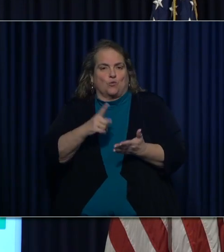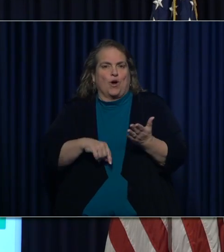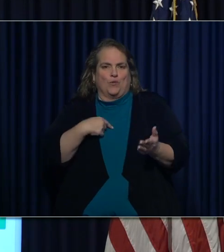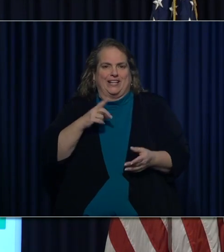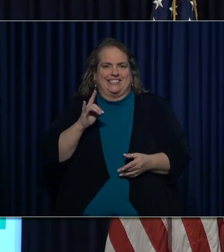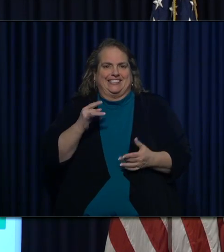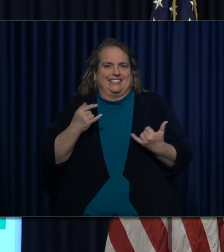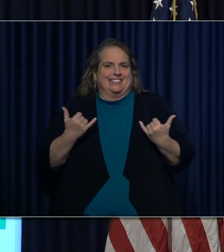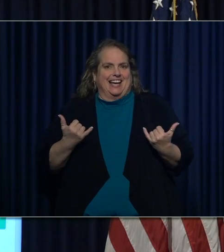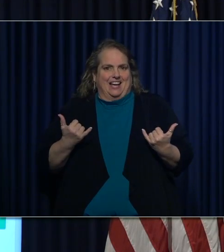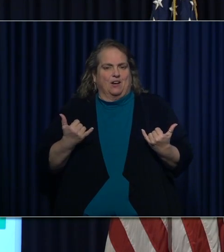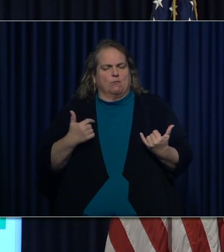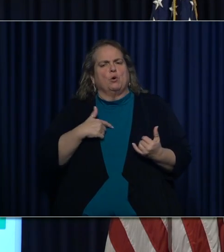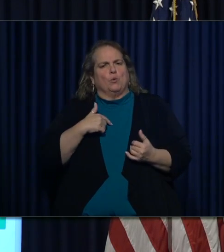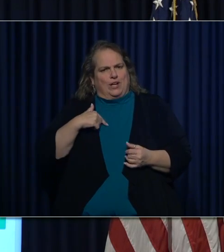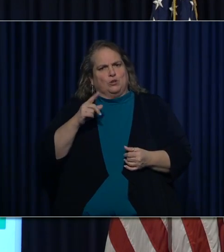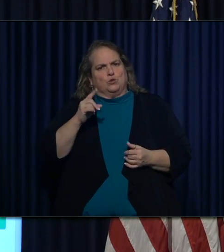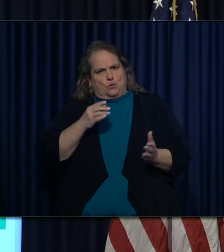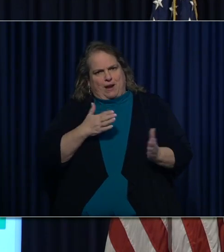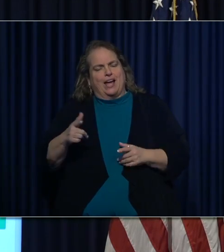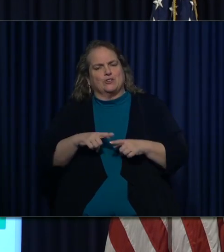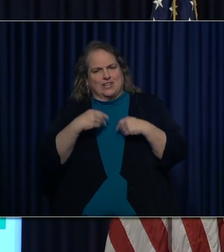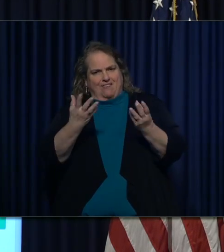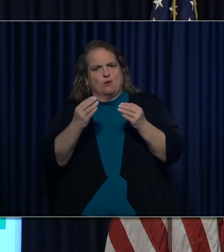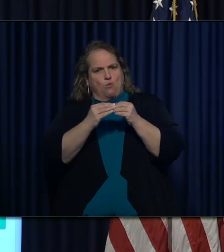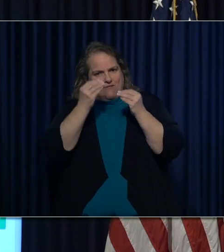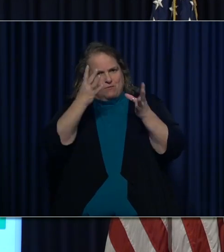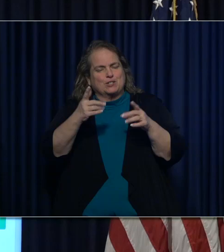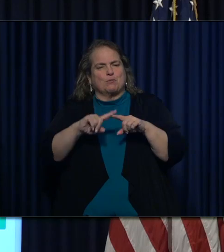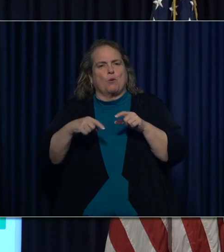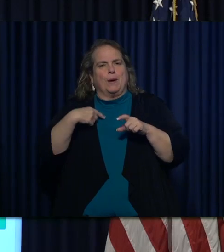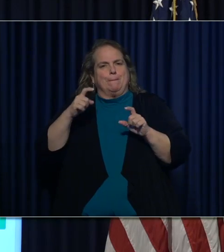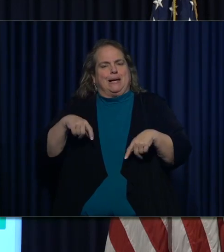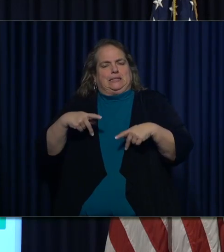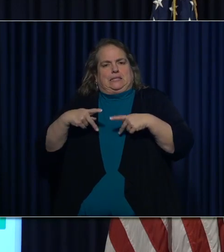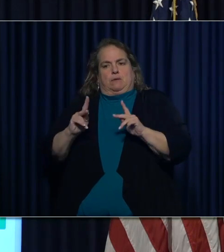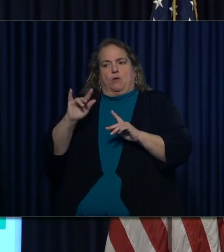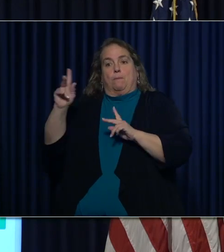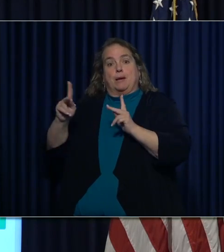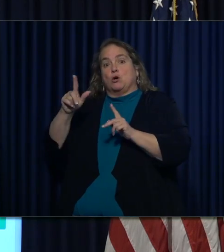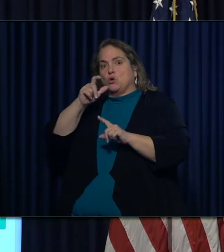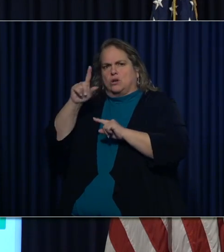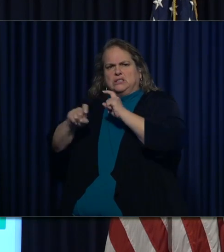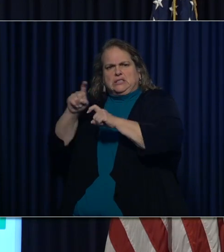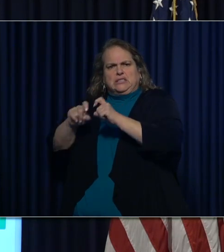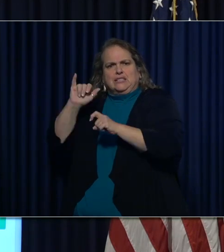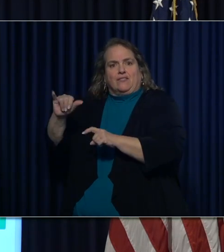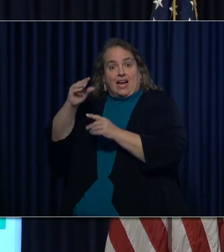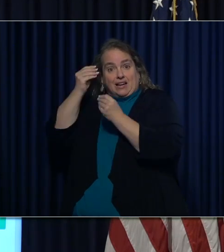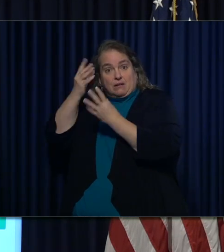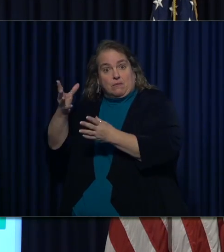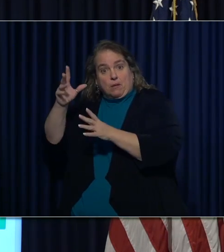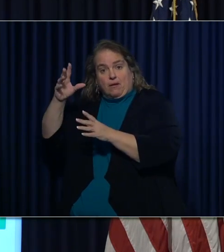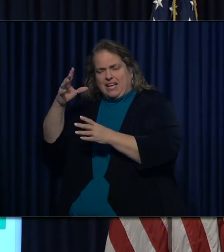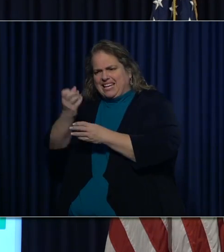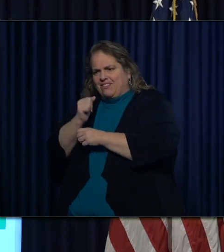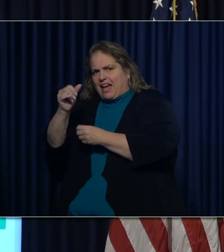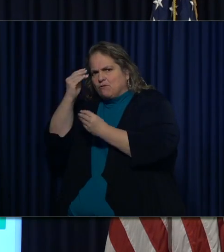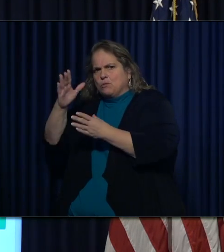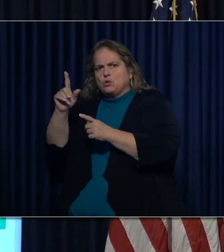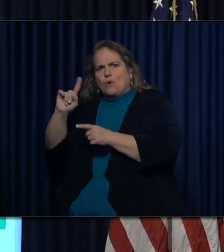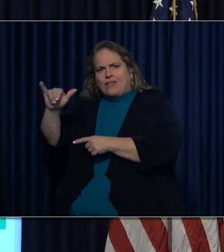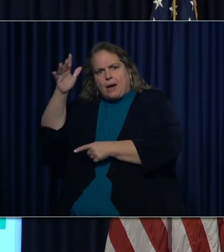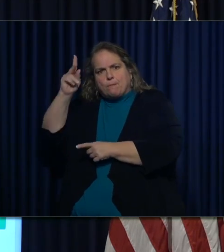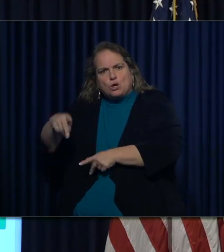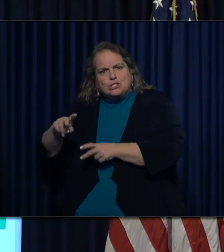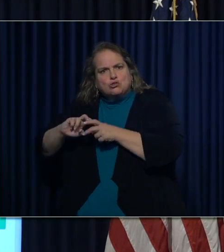and we intend on providing more. We just got to give those epidemiologists we talked about yesterday enough time to do their